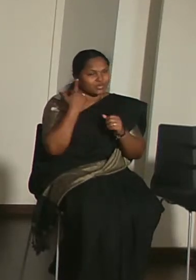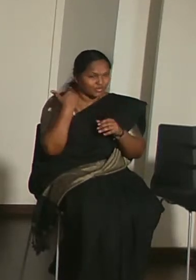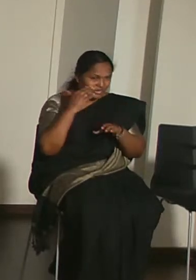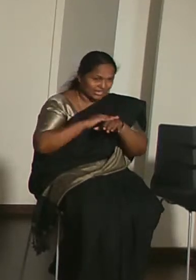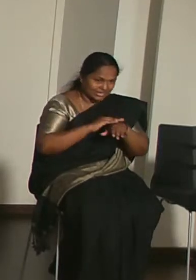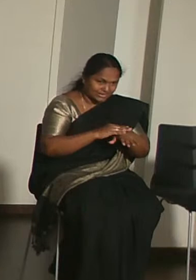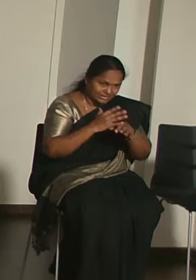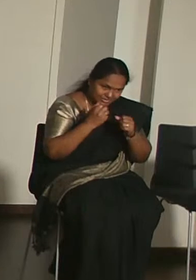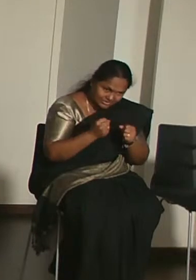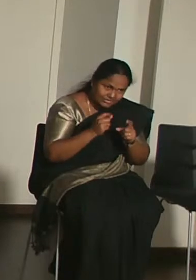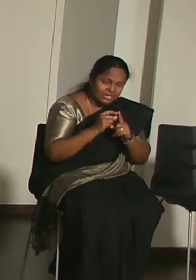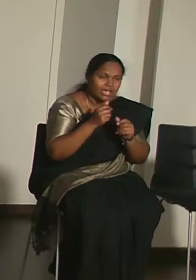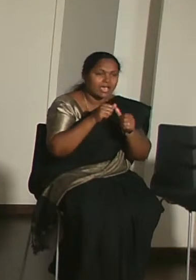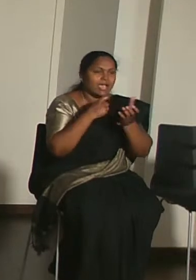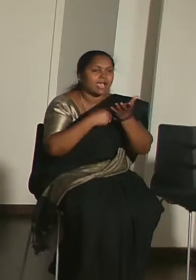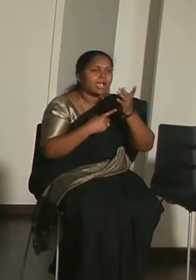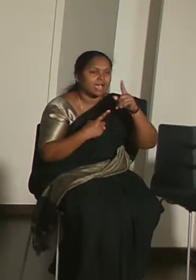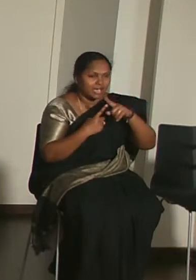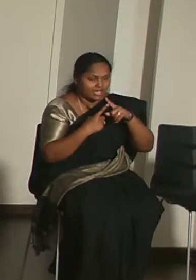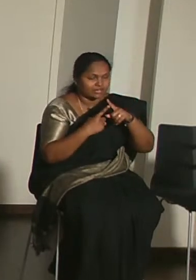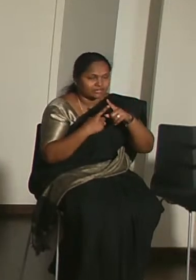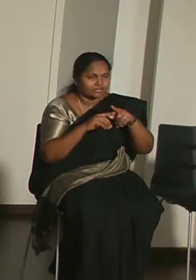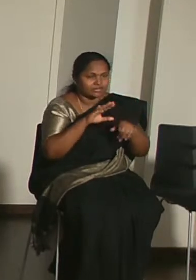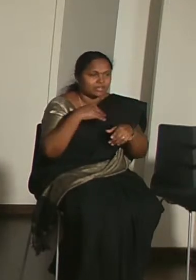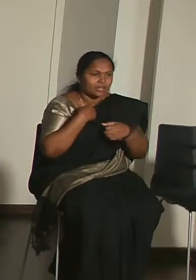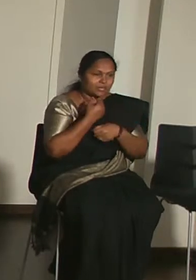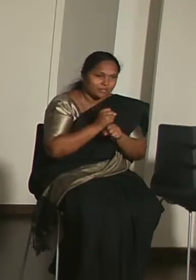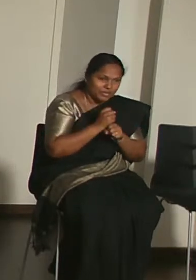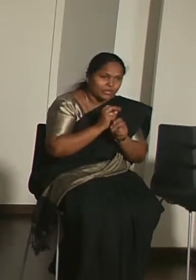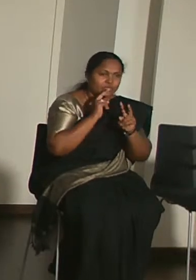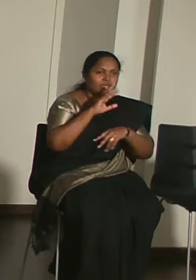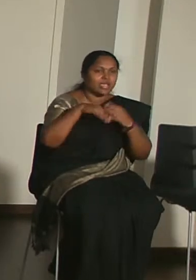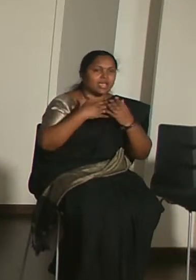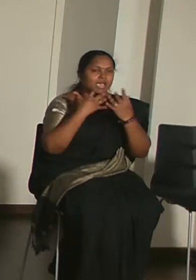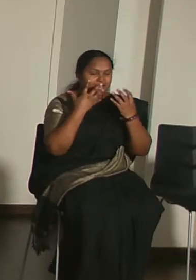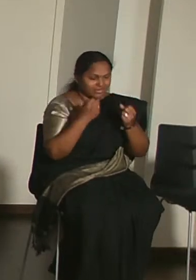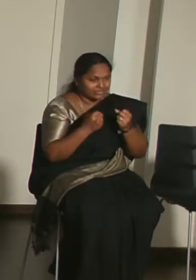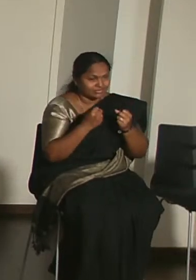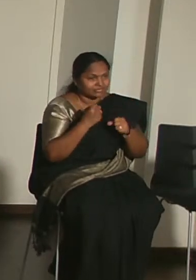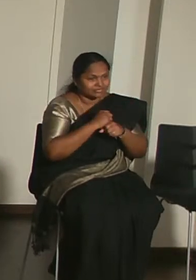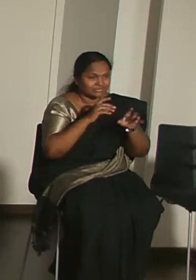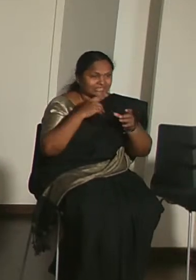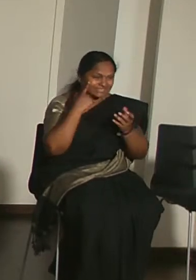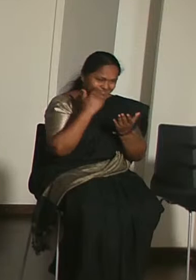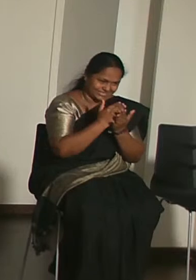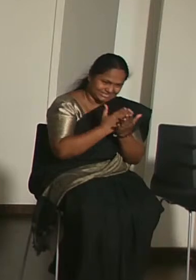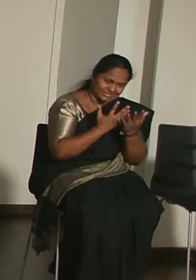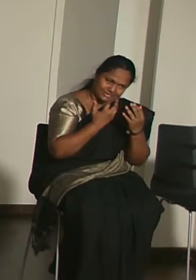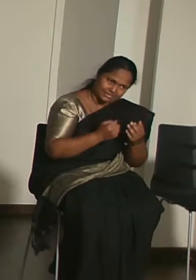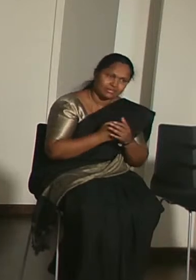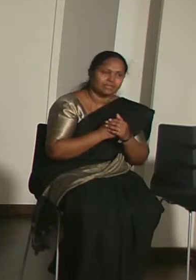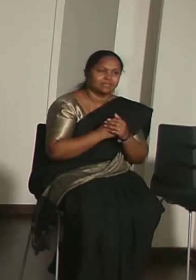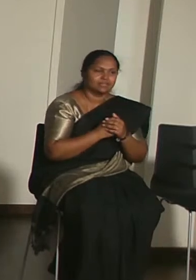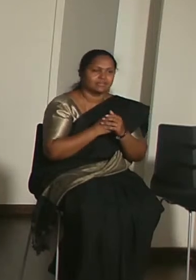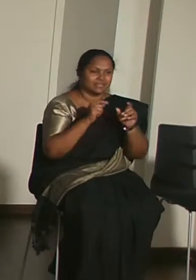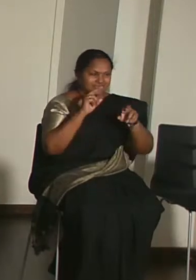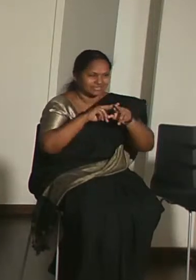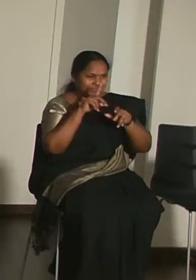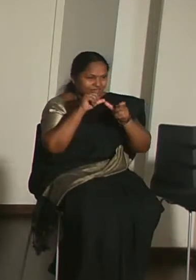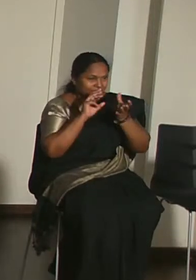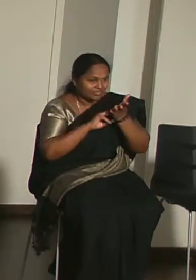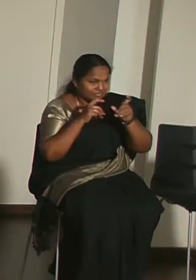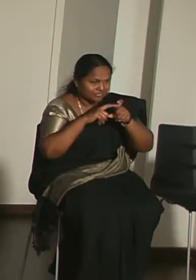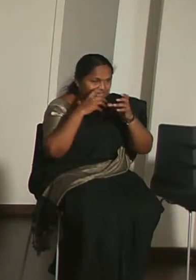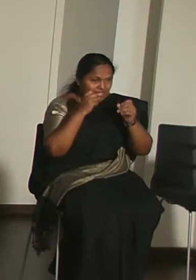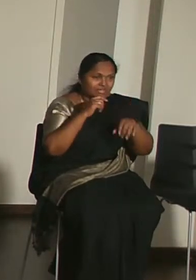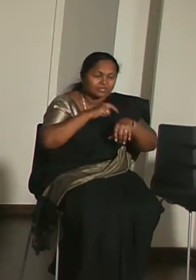experiential domain of the arts and talking about it, or sort of even framing it for that point of